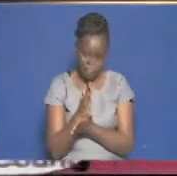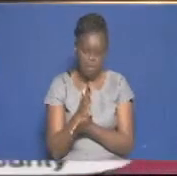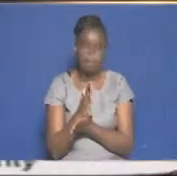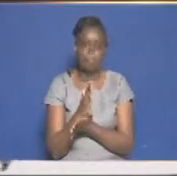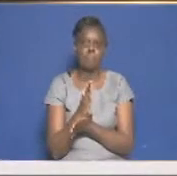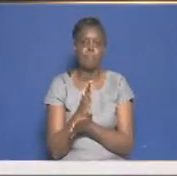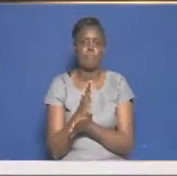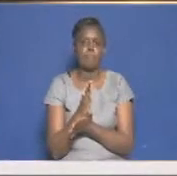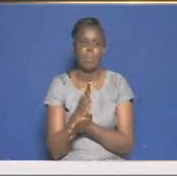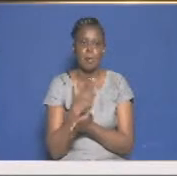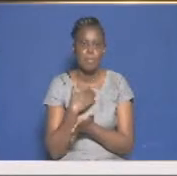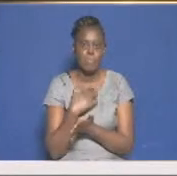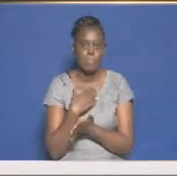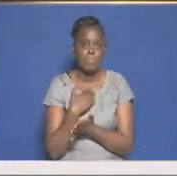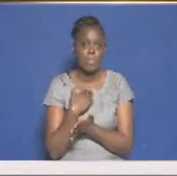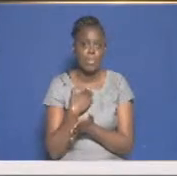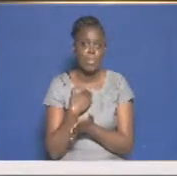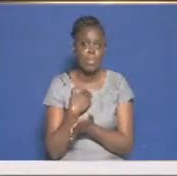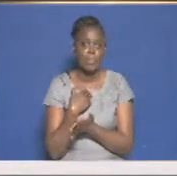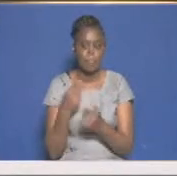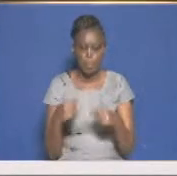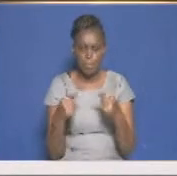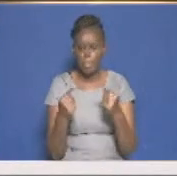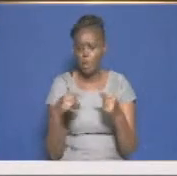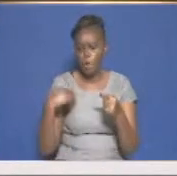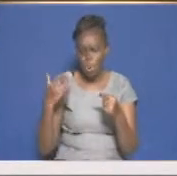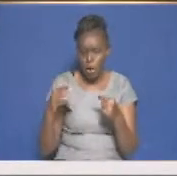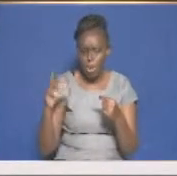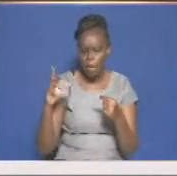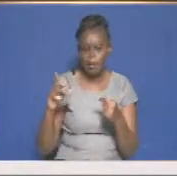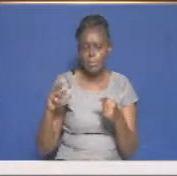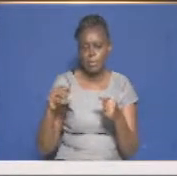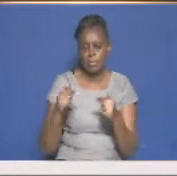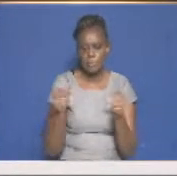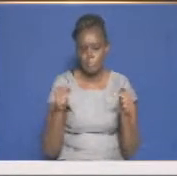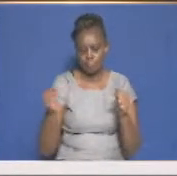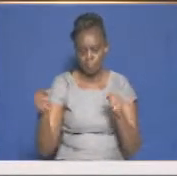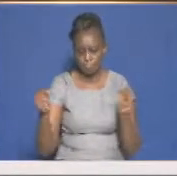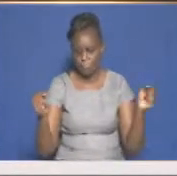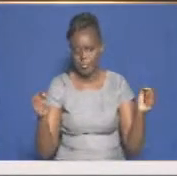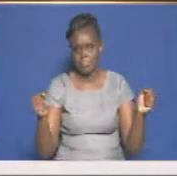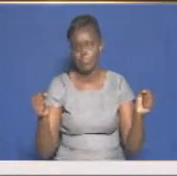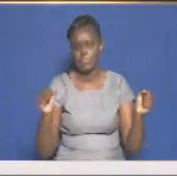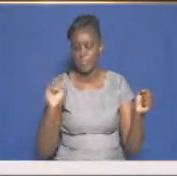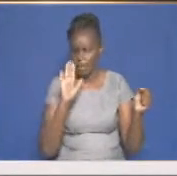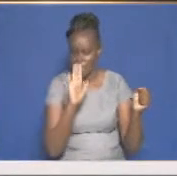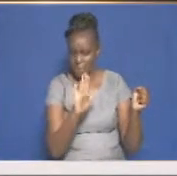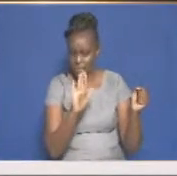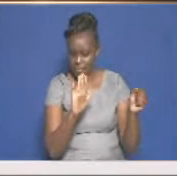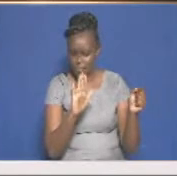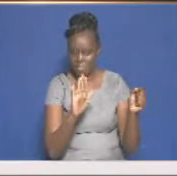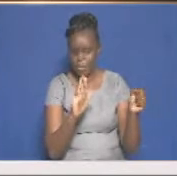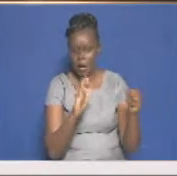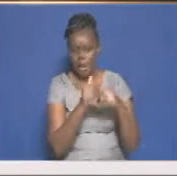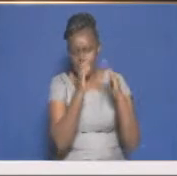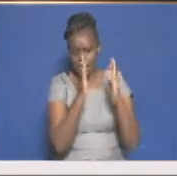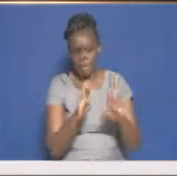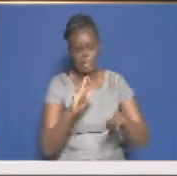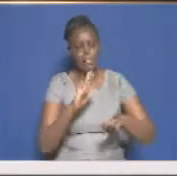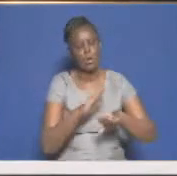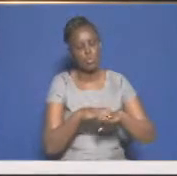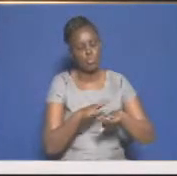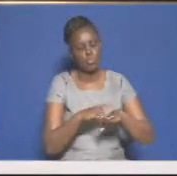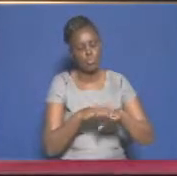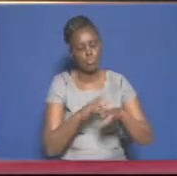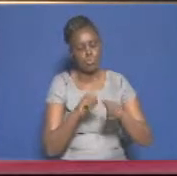that because I used to see that they used to collude, both of them, though they were on different sides. He was a very great leader, and Honorable Speaker, it's